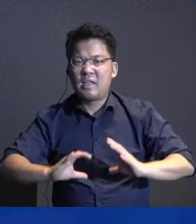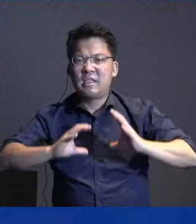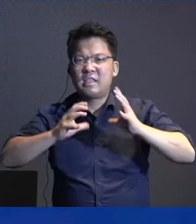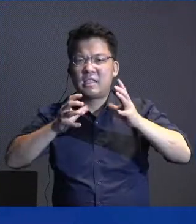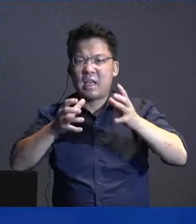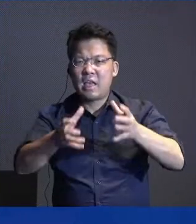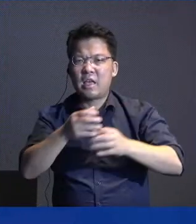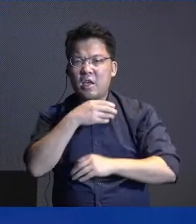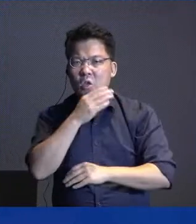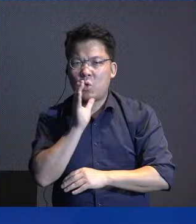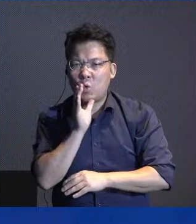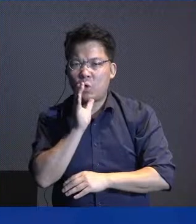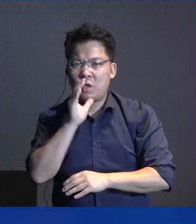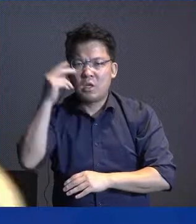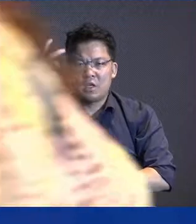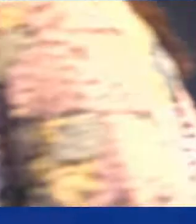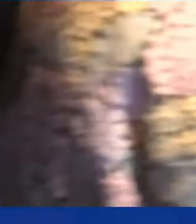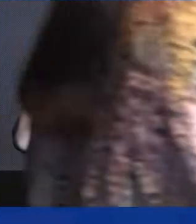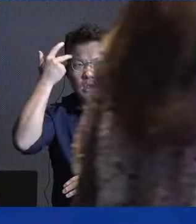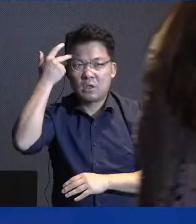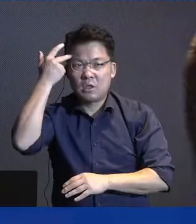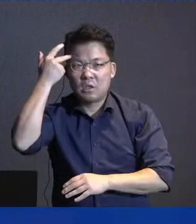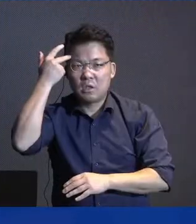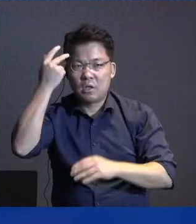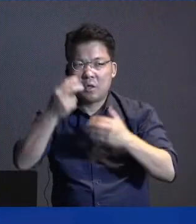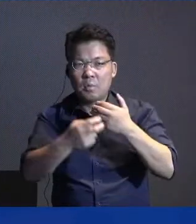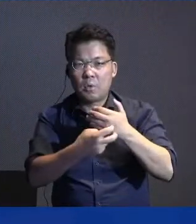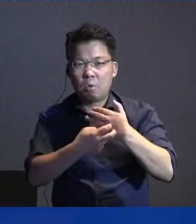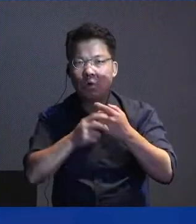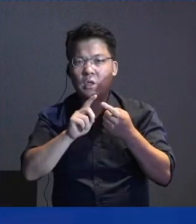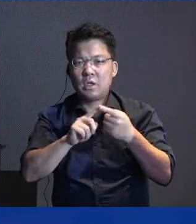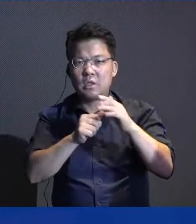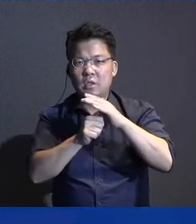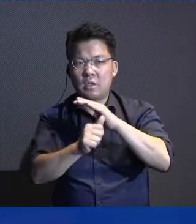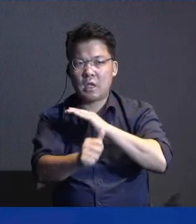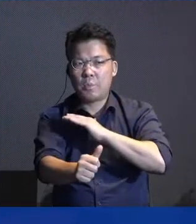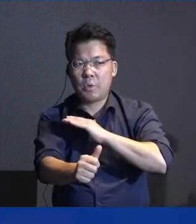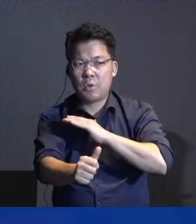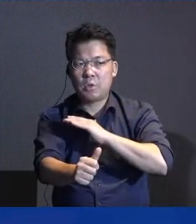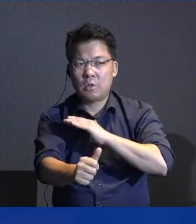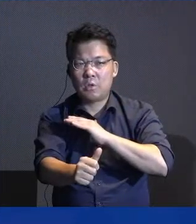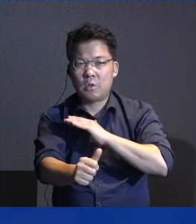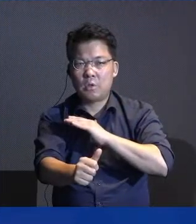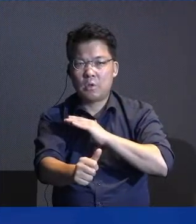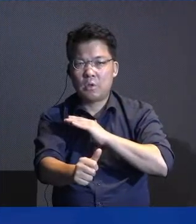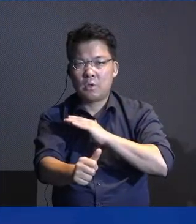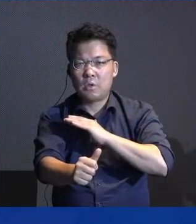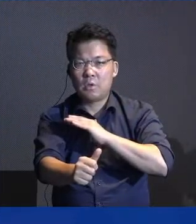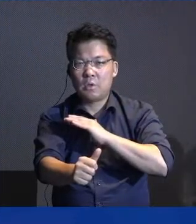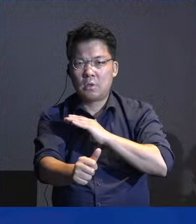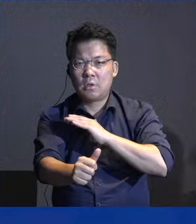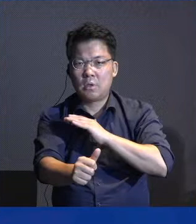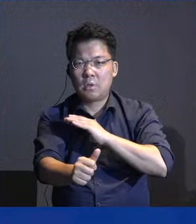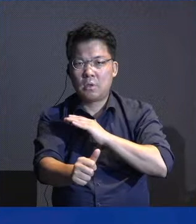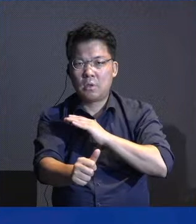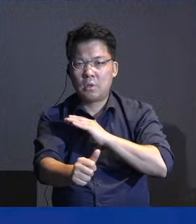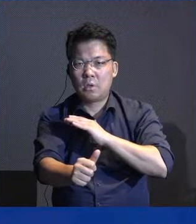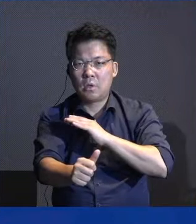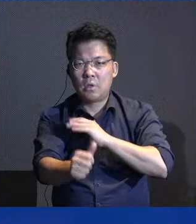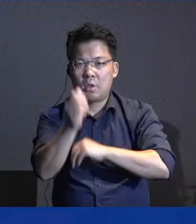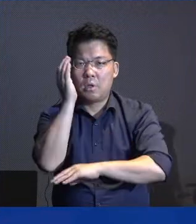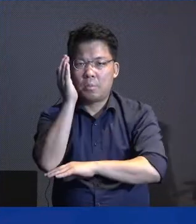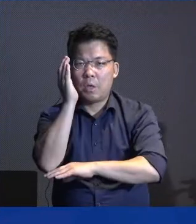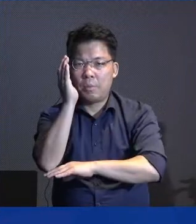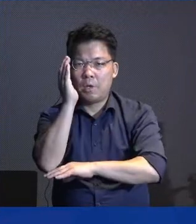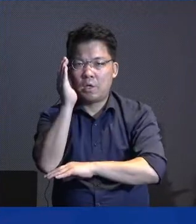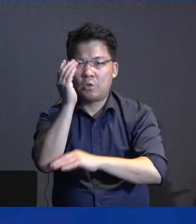the IPA. And again, it's always great to have a discussion related to